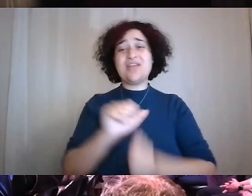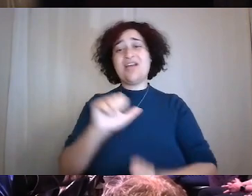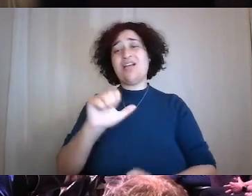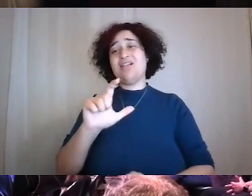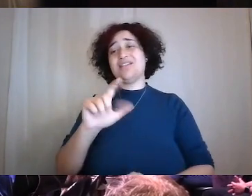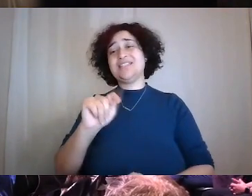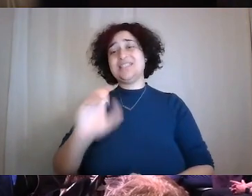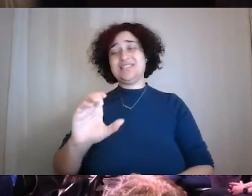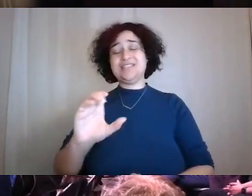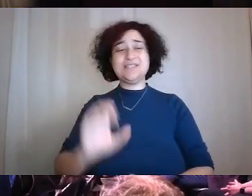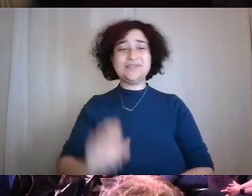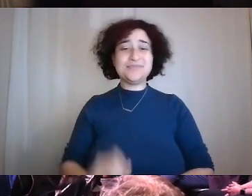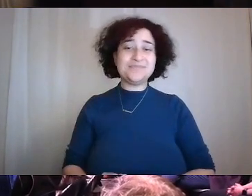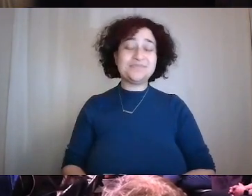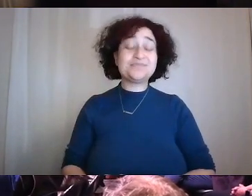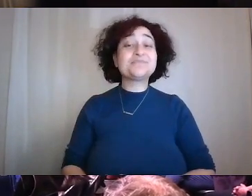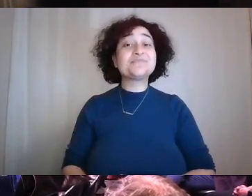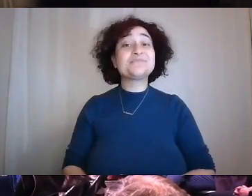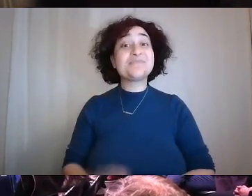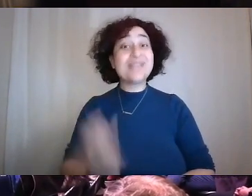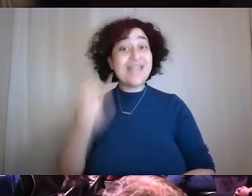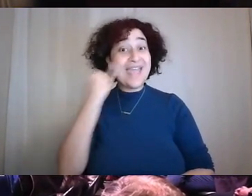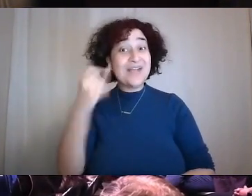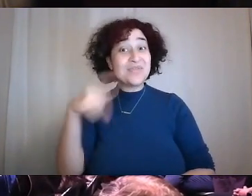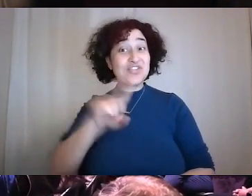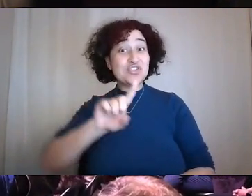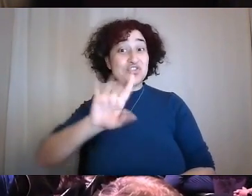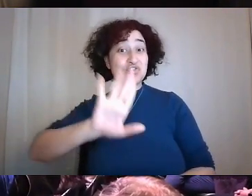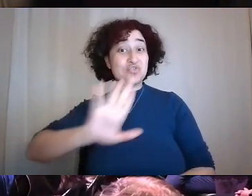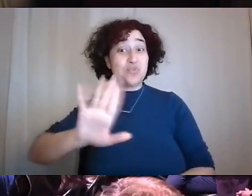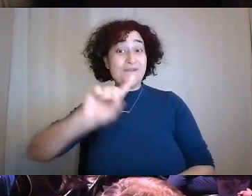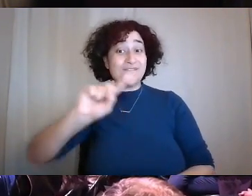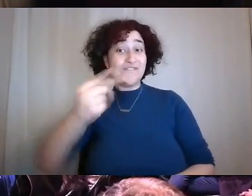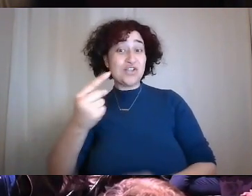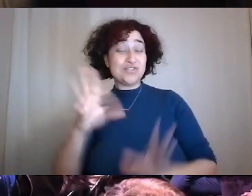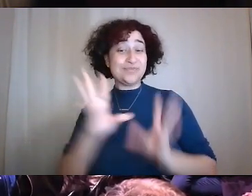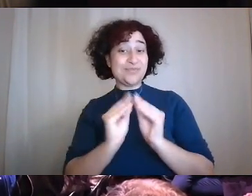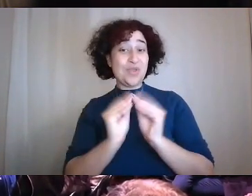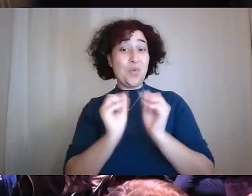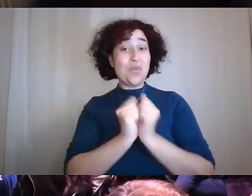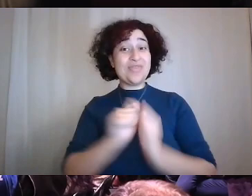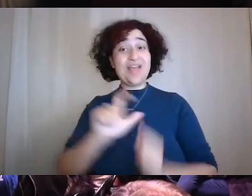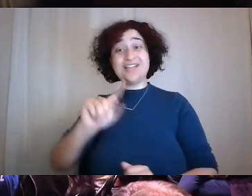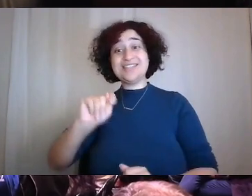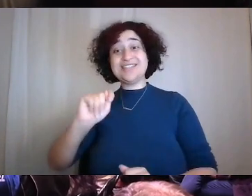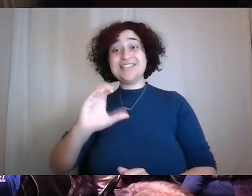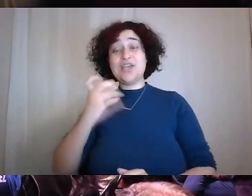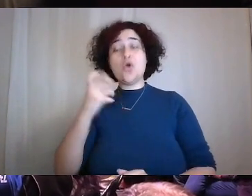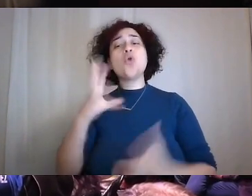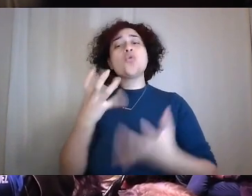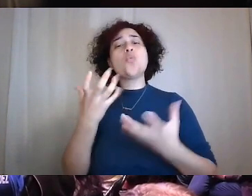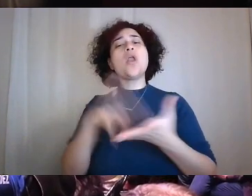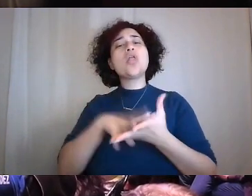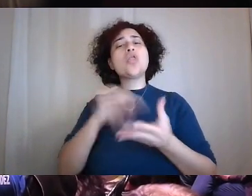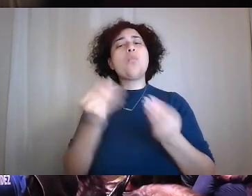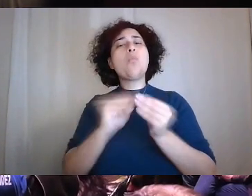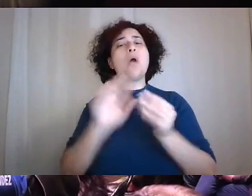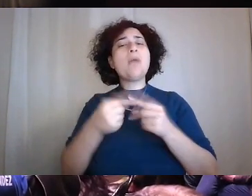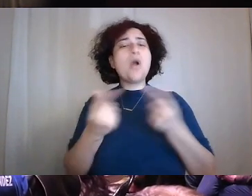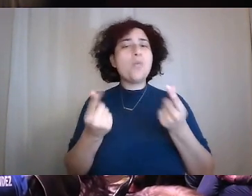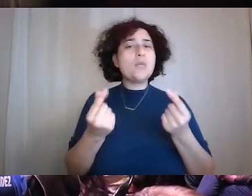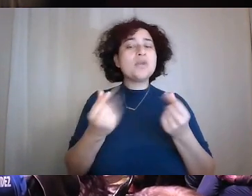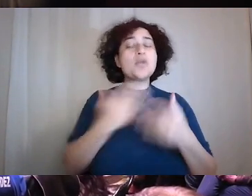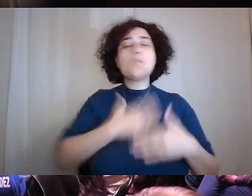If this is your first convening with the LTC, or if you want to learn more about what we do and how, please go up to any of these wonderful